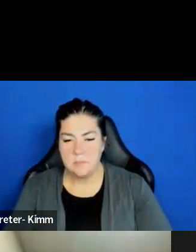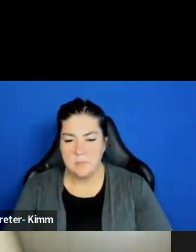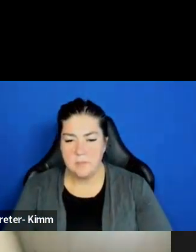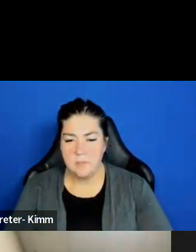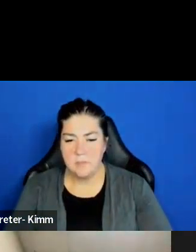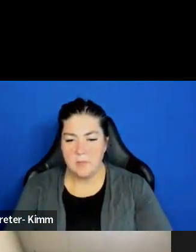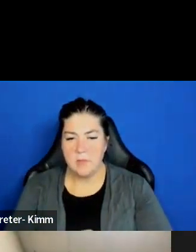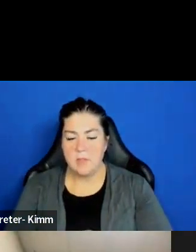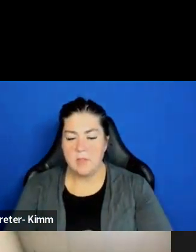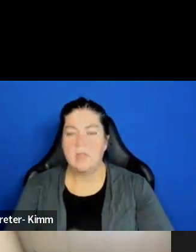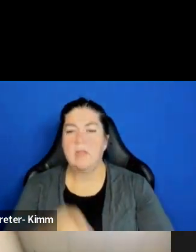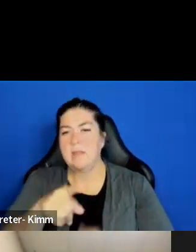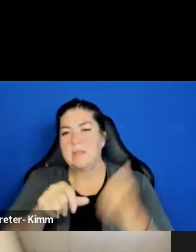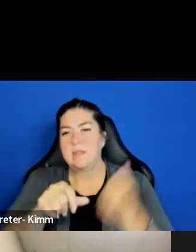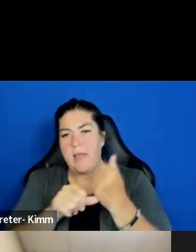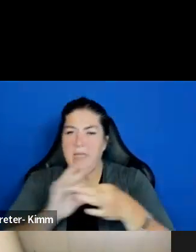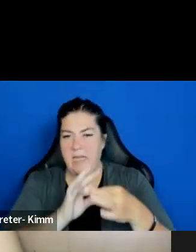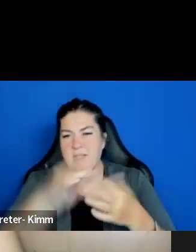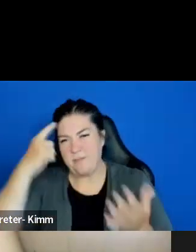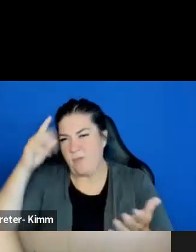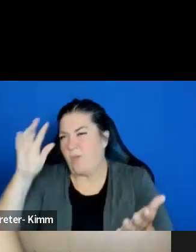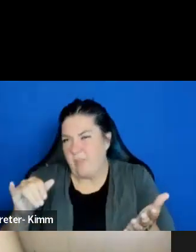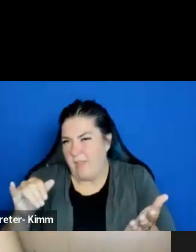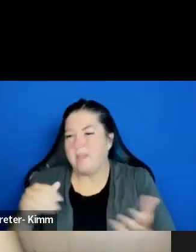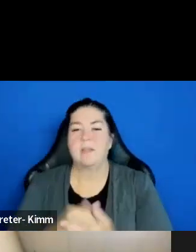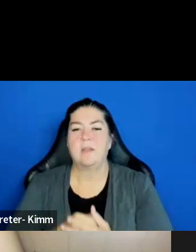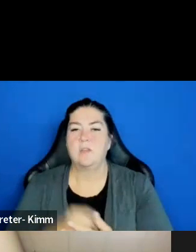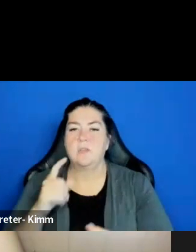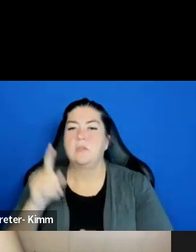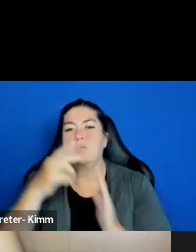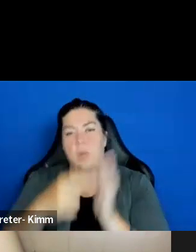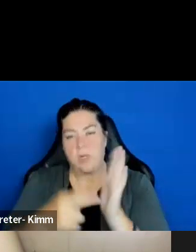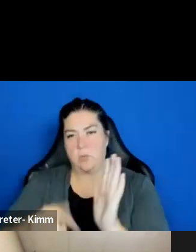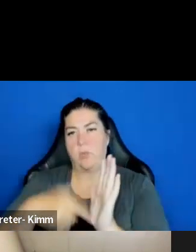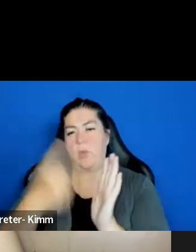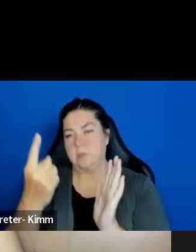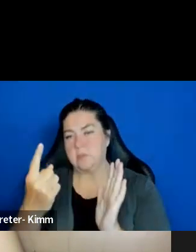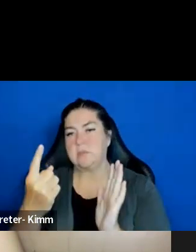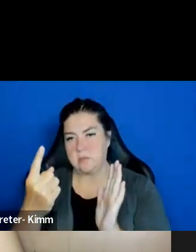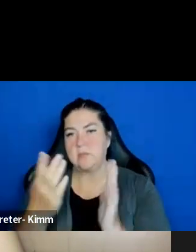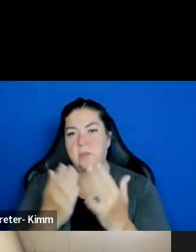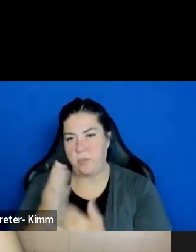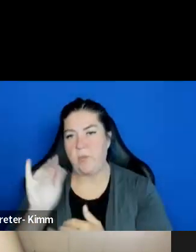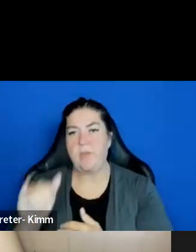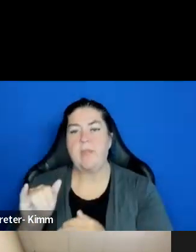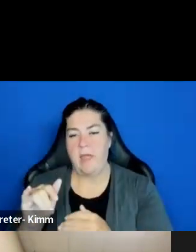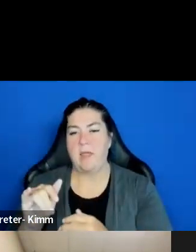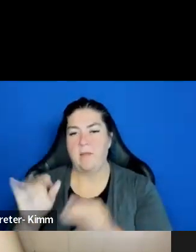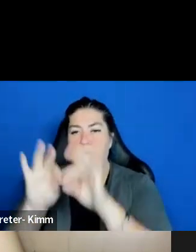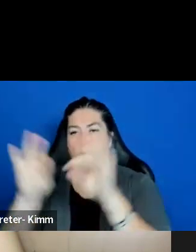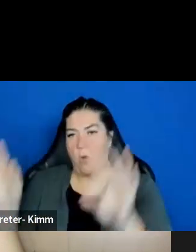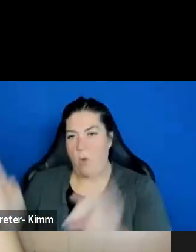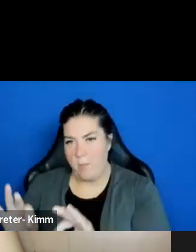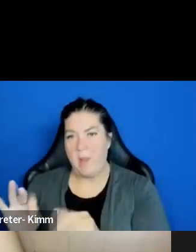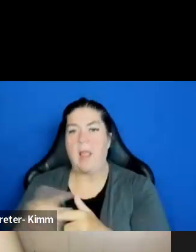Advocate Connect is for, and you should just have to register once. through that Zoom link, and then you'll have access to